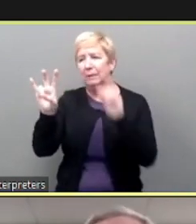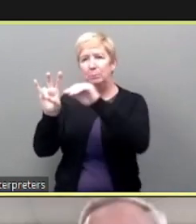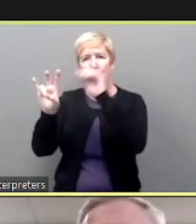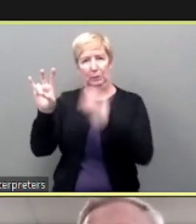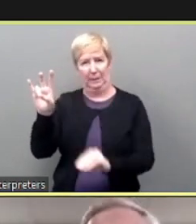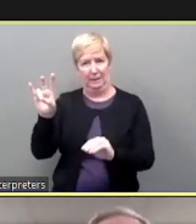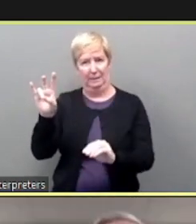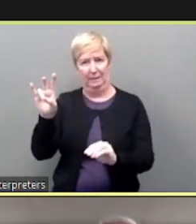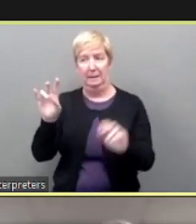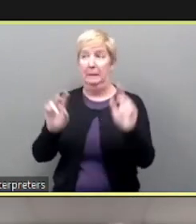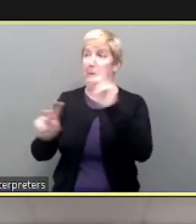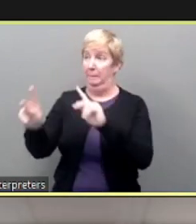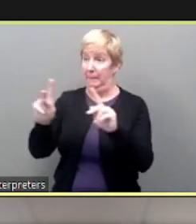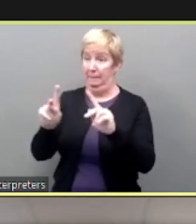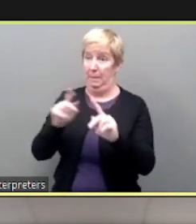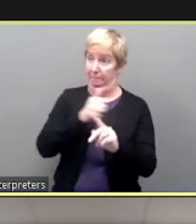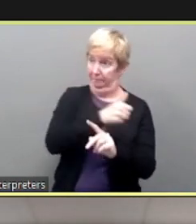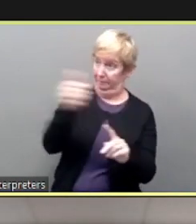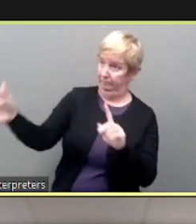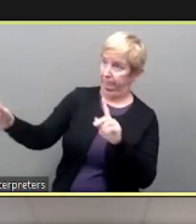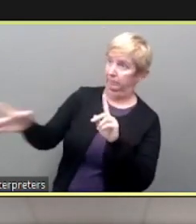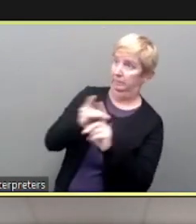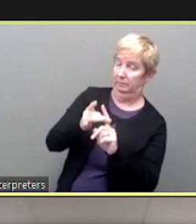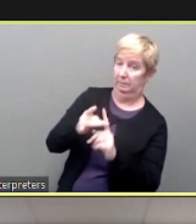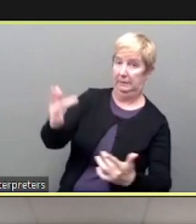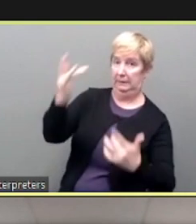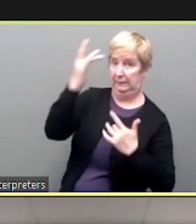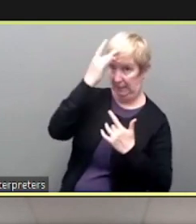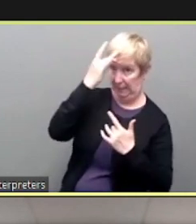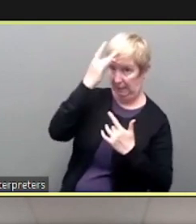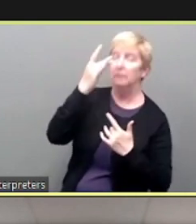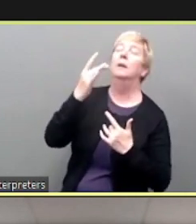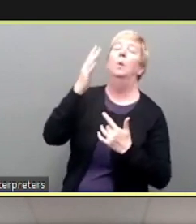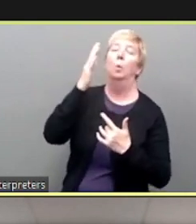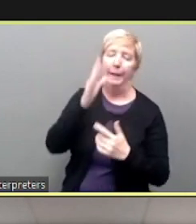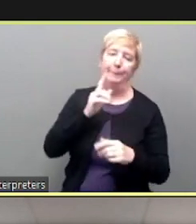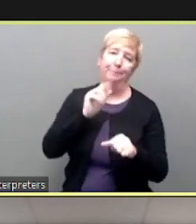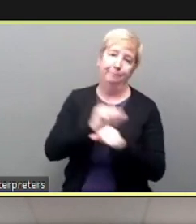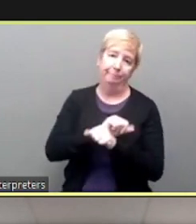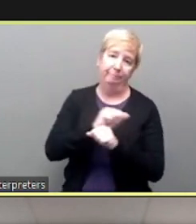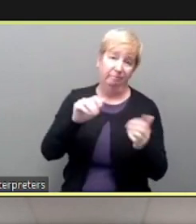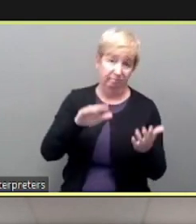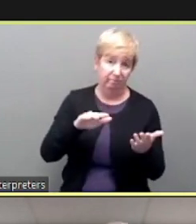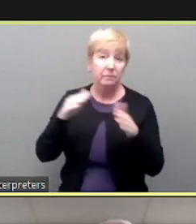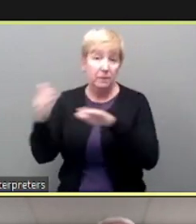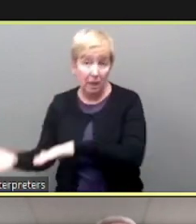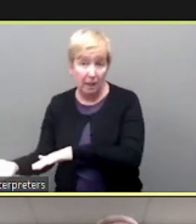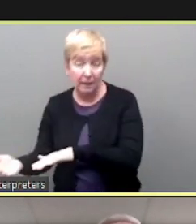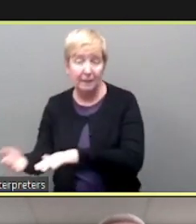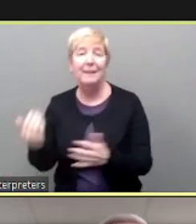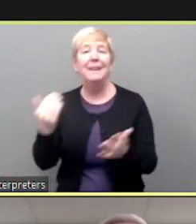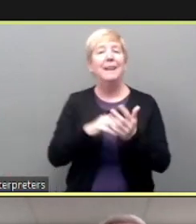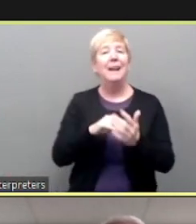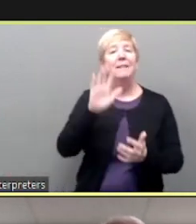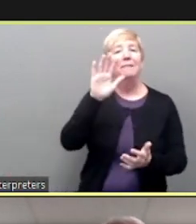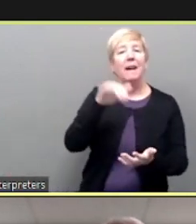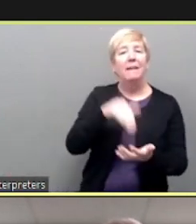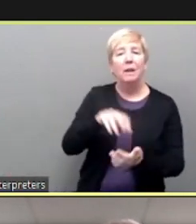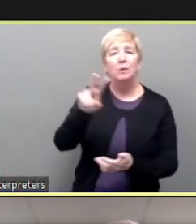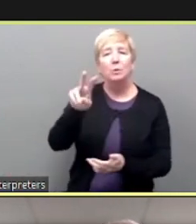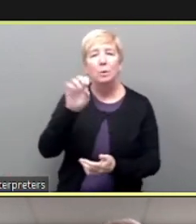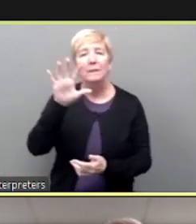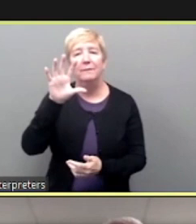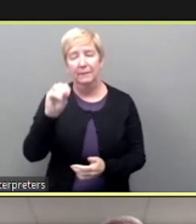who contract COVID will succumb to it. And again, 5,215